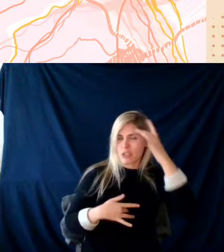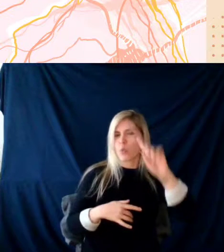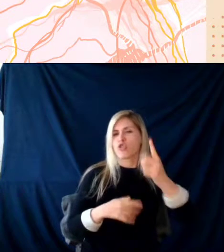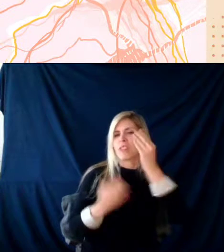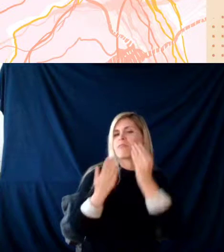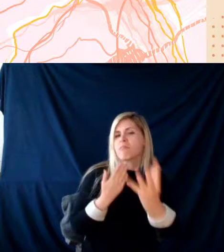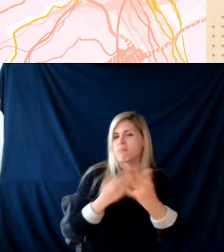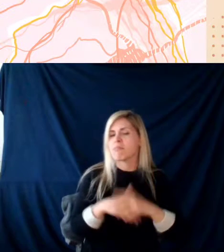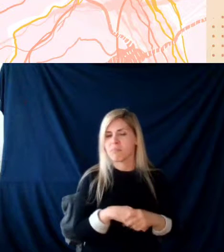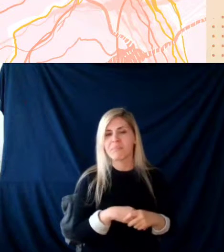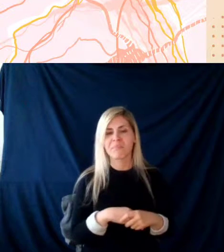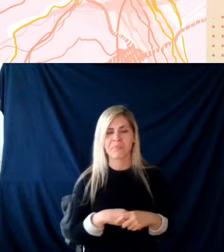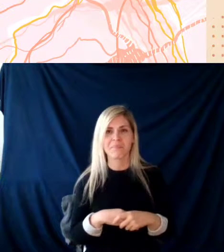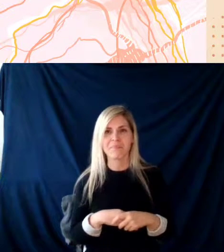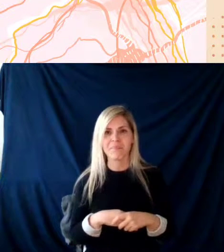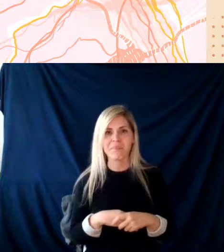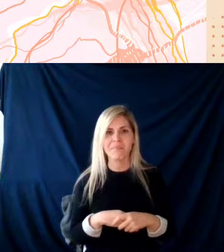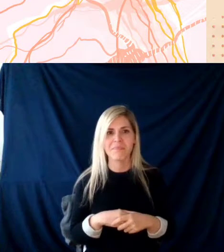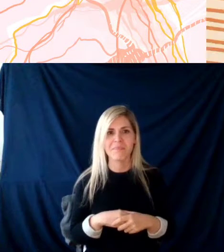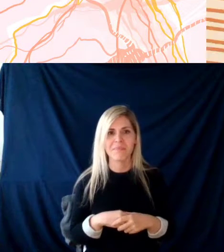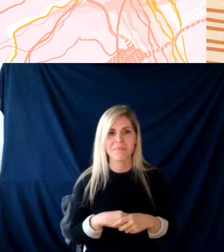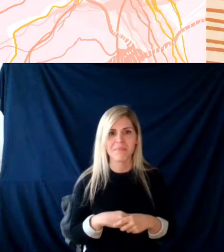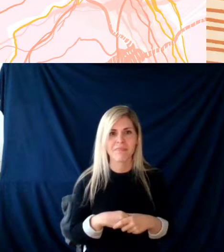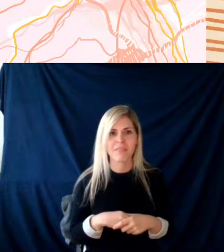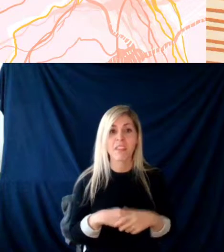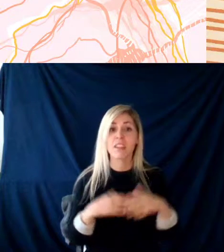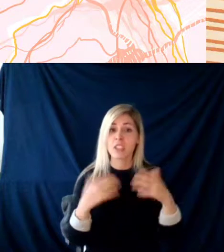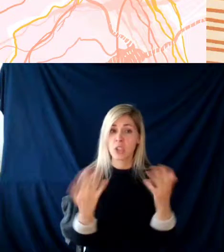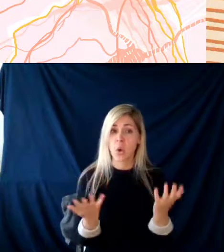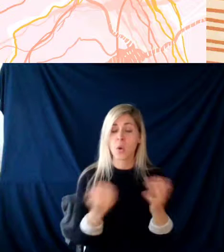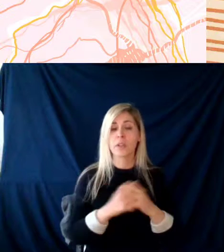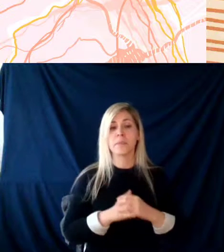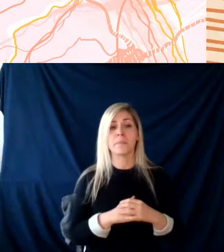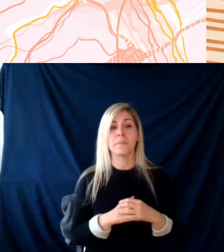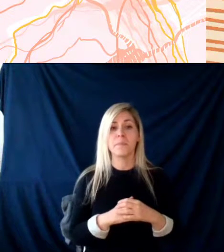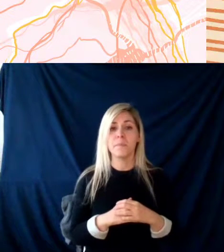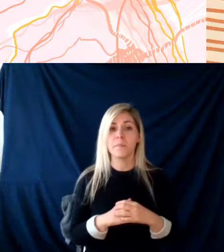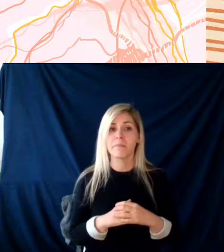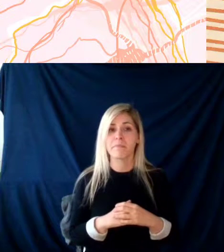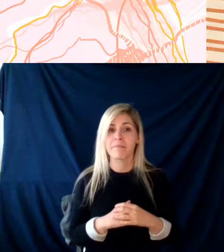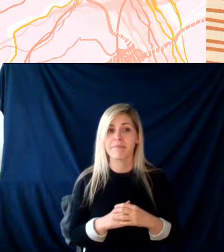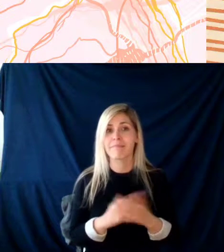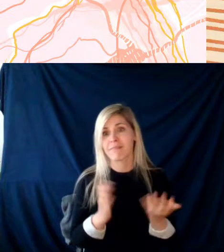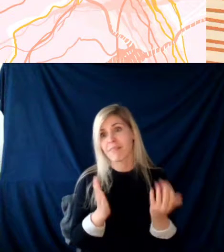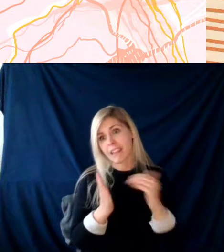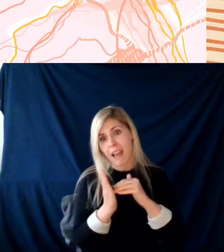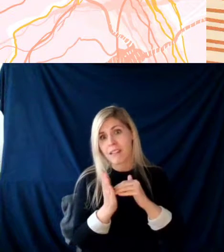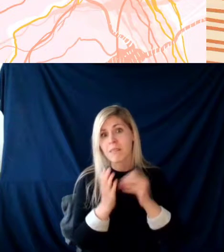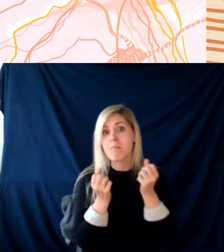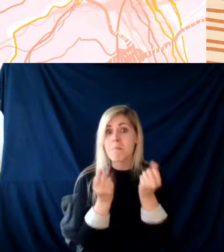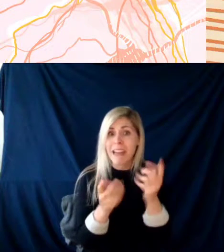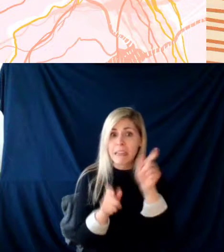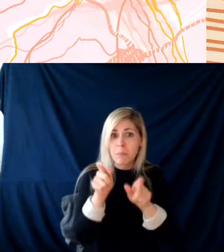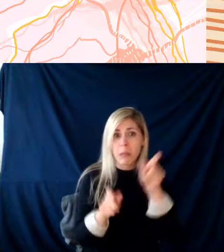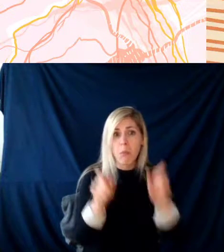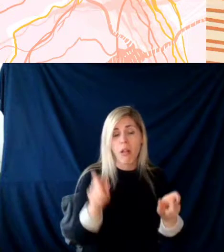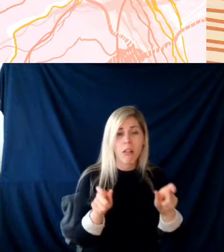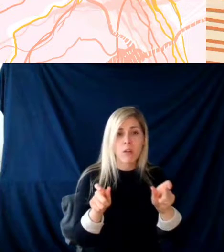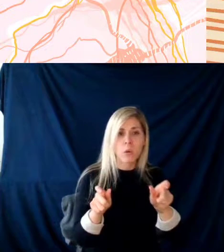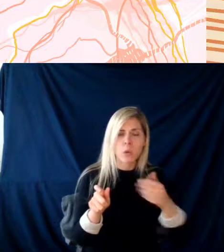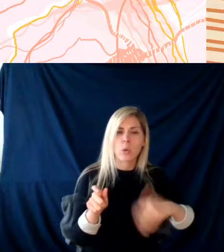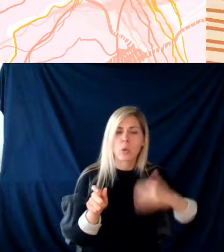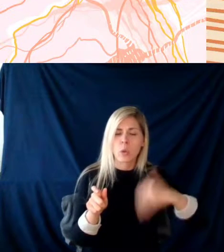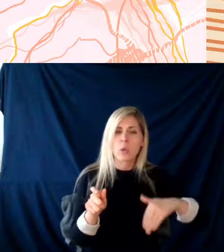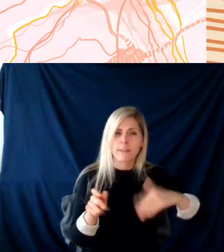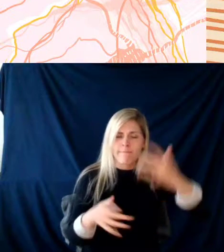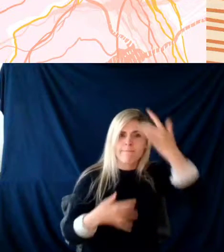to preface with that. And so again, these many people suffer